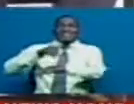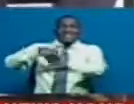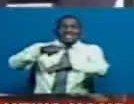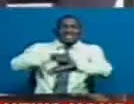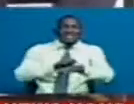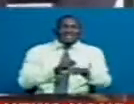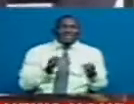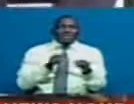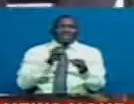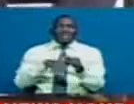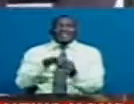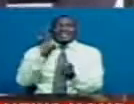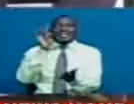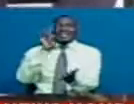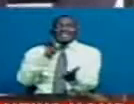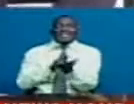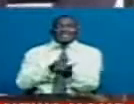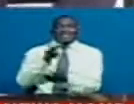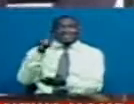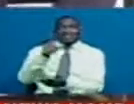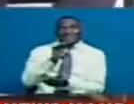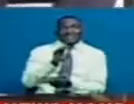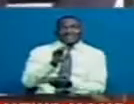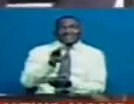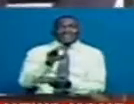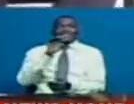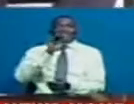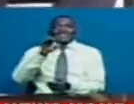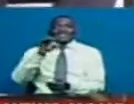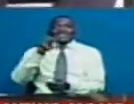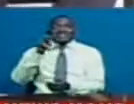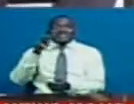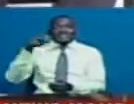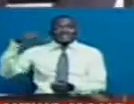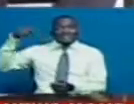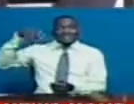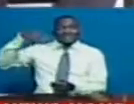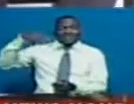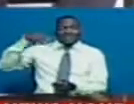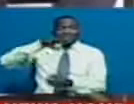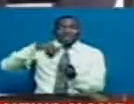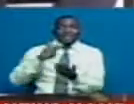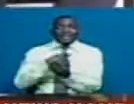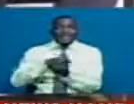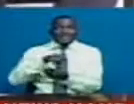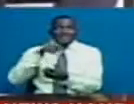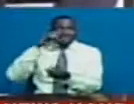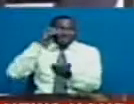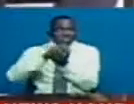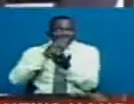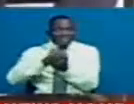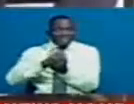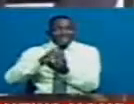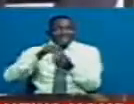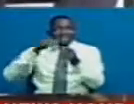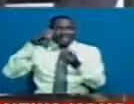a total of 8,700 CCTV cameras across all the districts